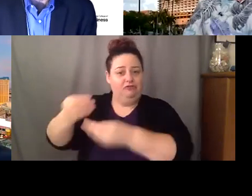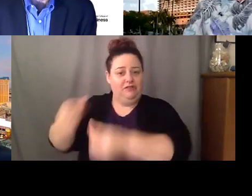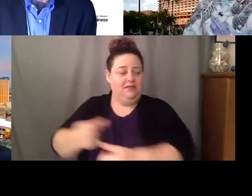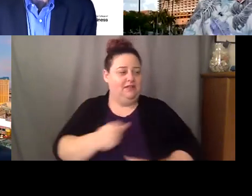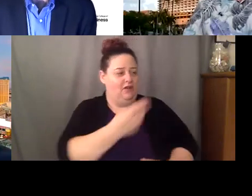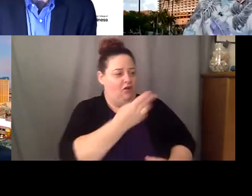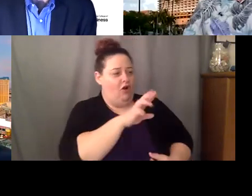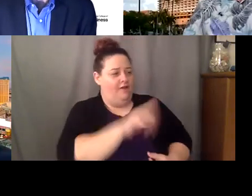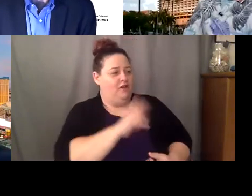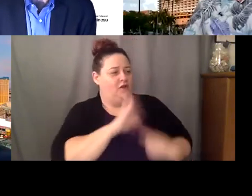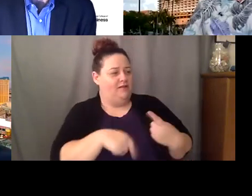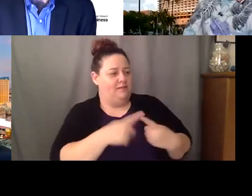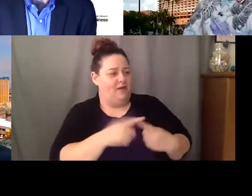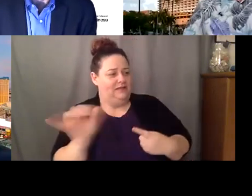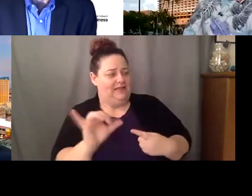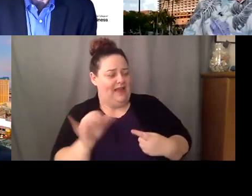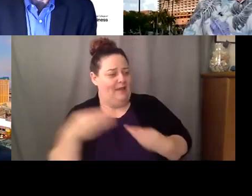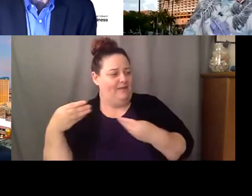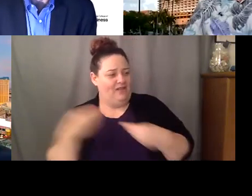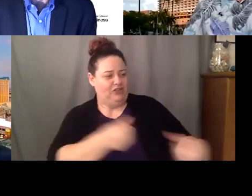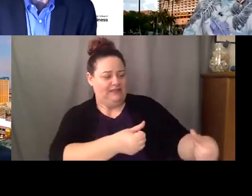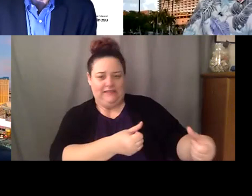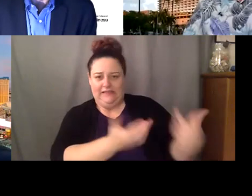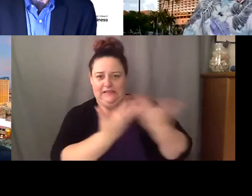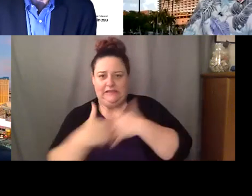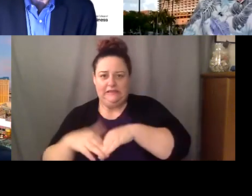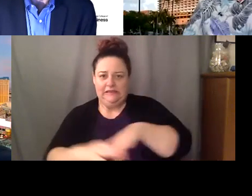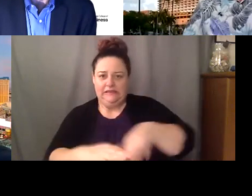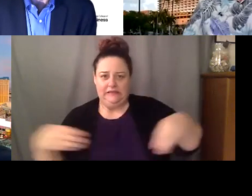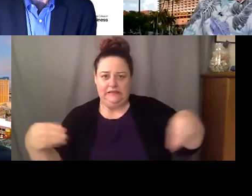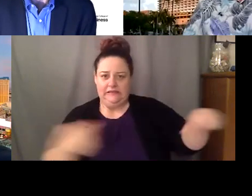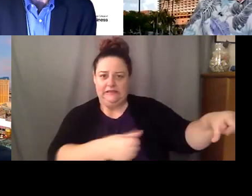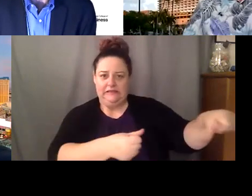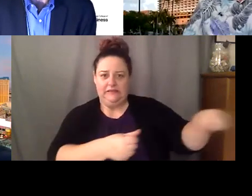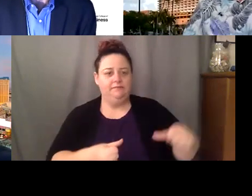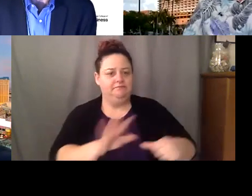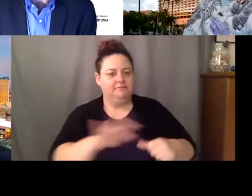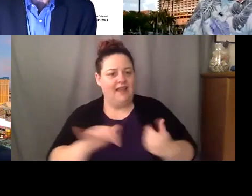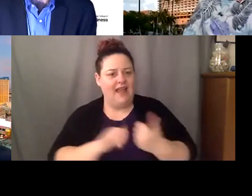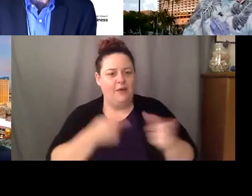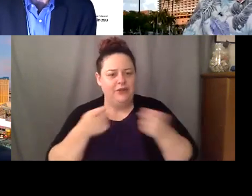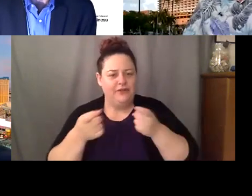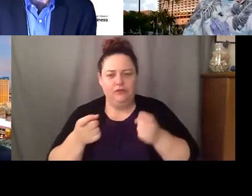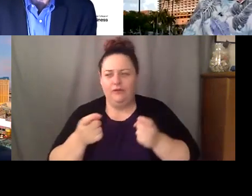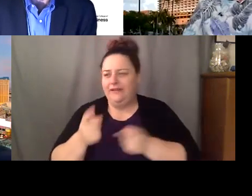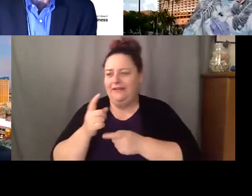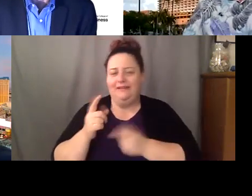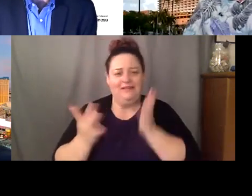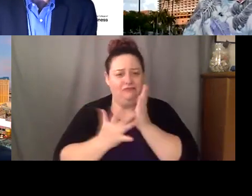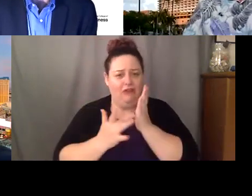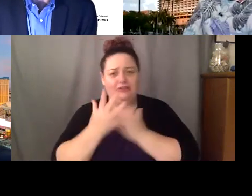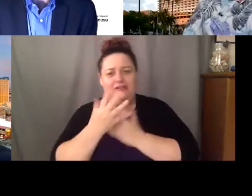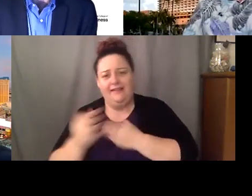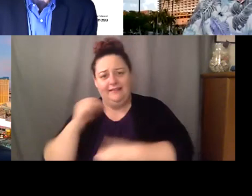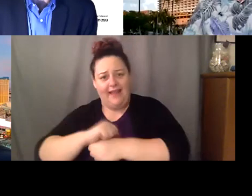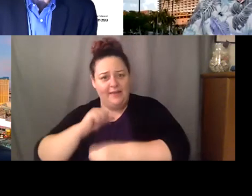this. Can you talk about maybe a little bit further, you know, how you're handling labor and technology and